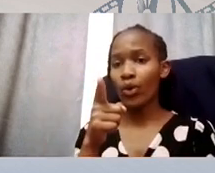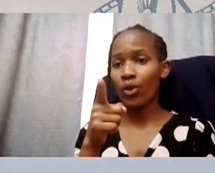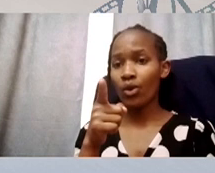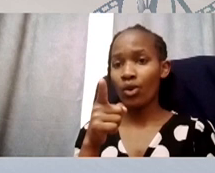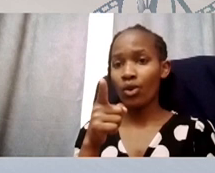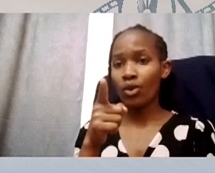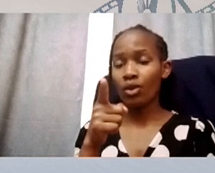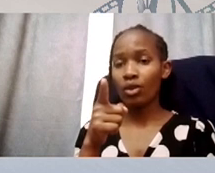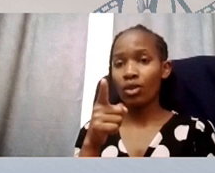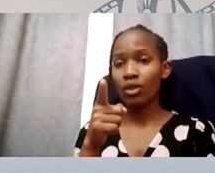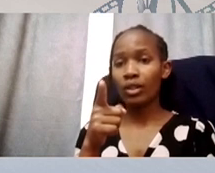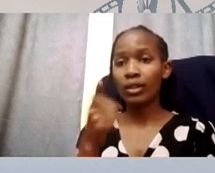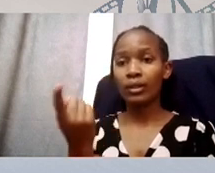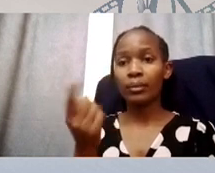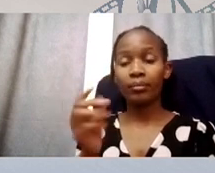for the